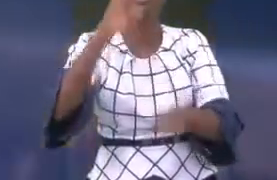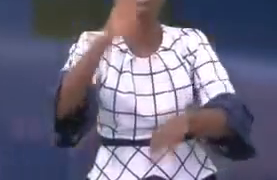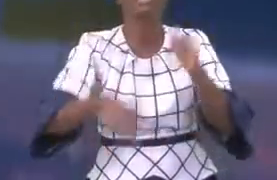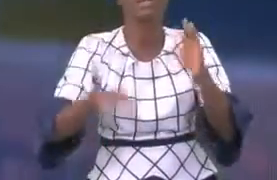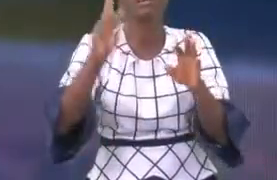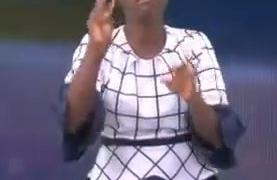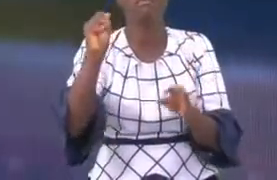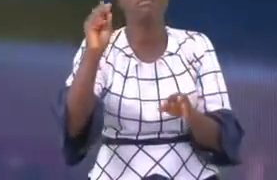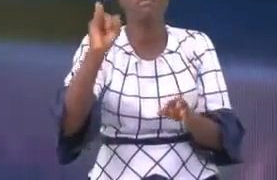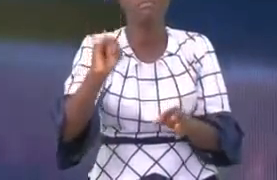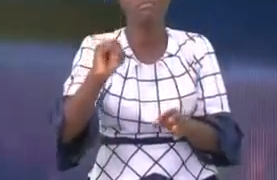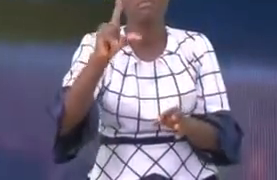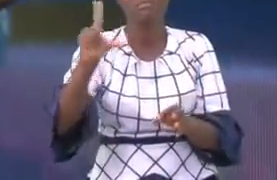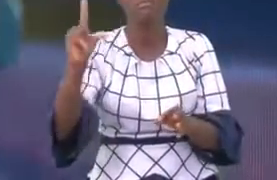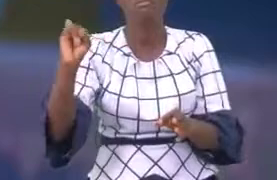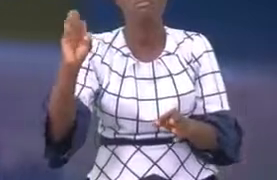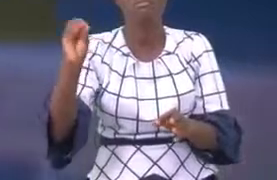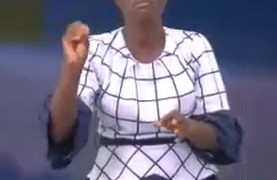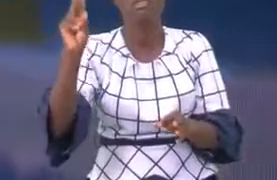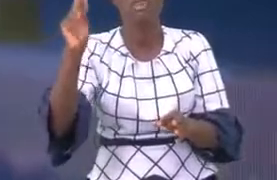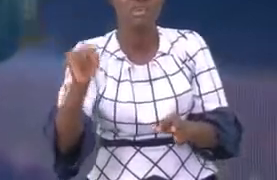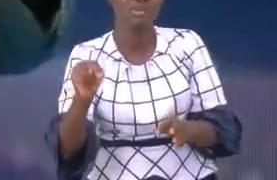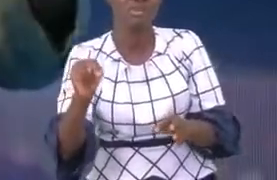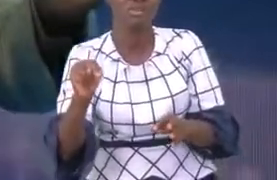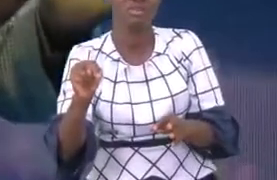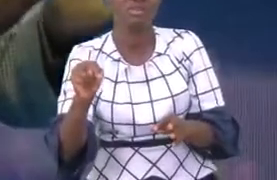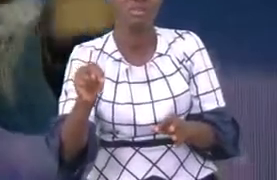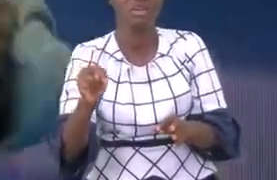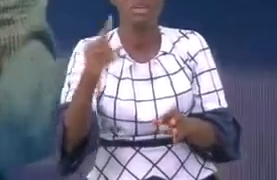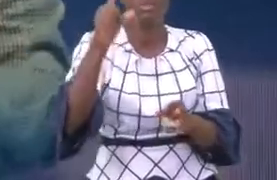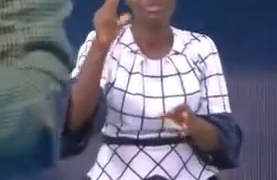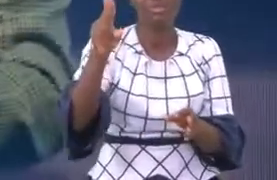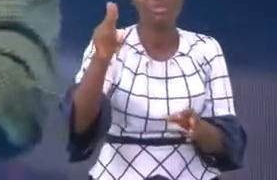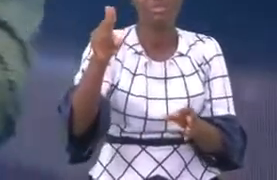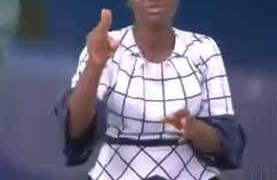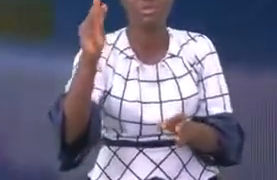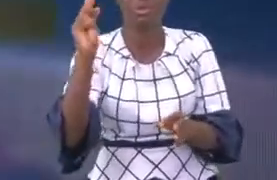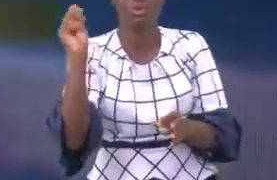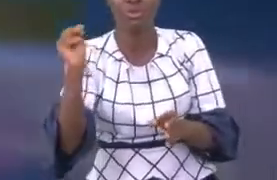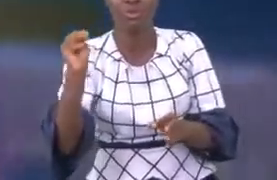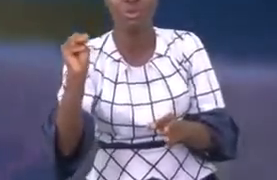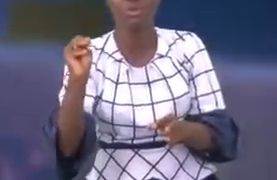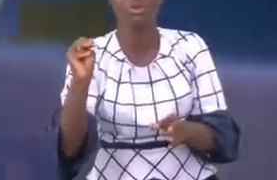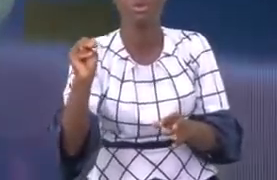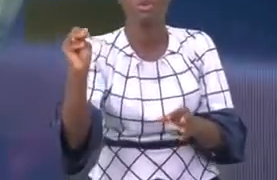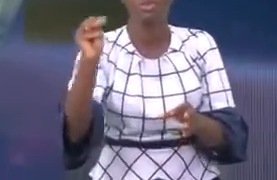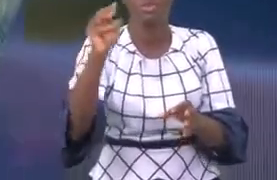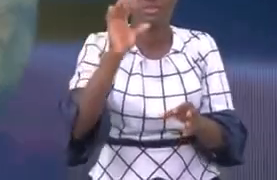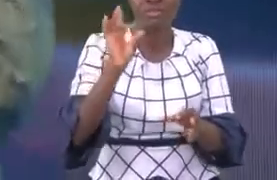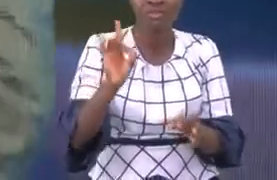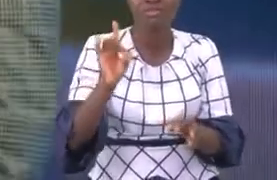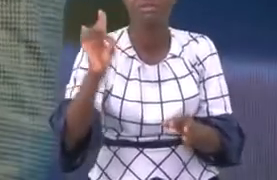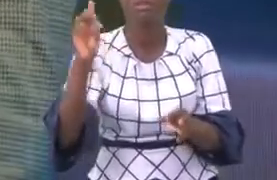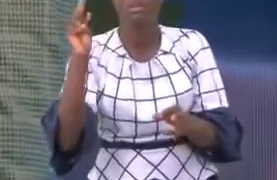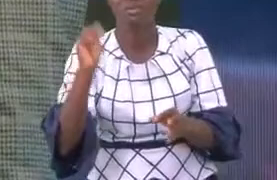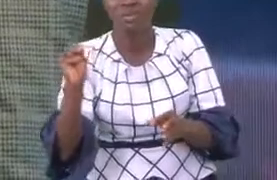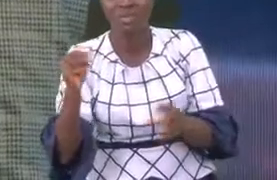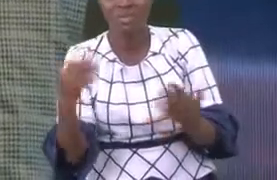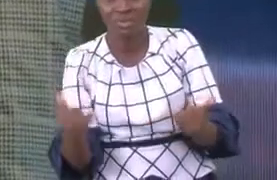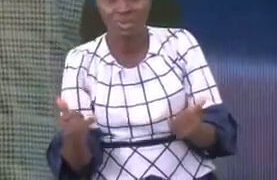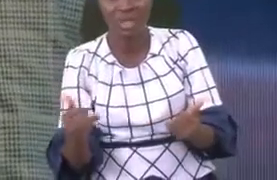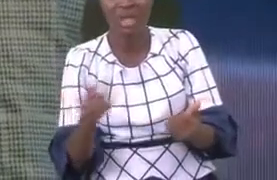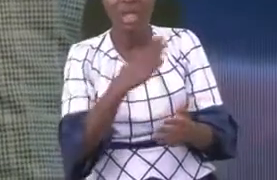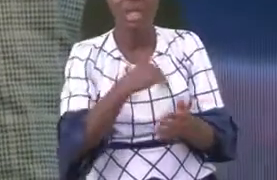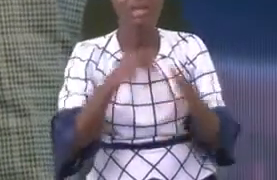8 billion now. And yet, the miracles of God and the wonders of God, they go beyond